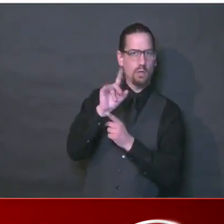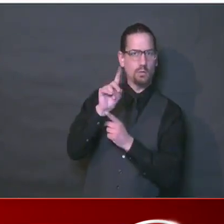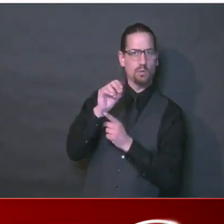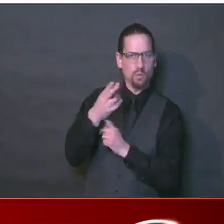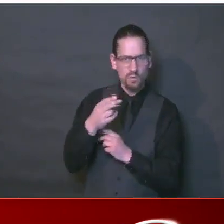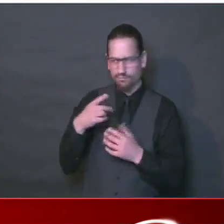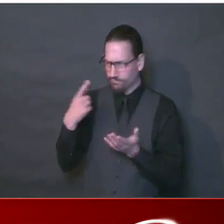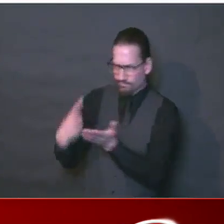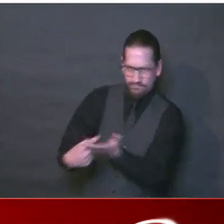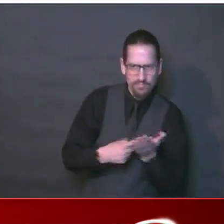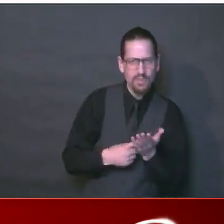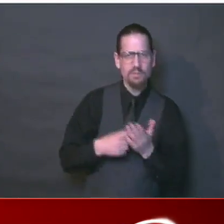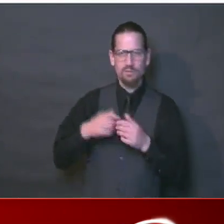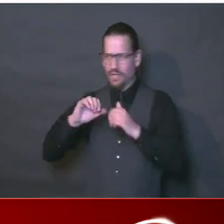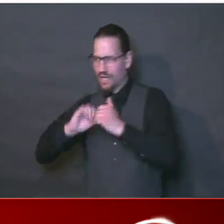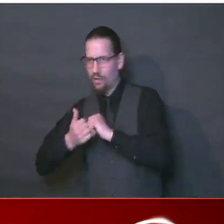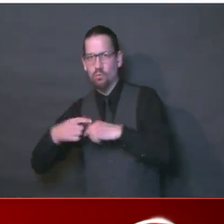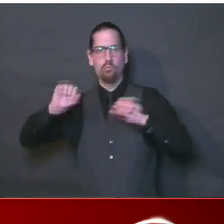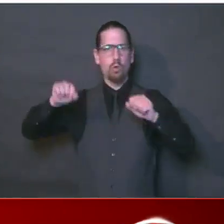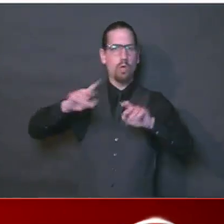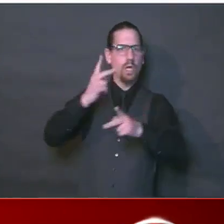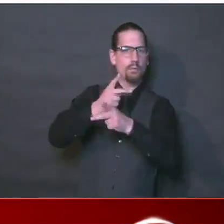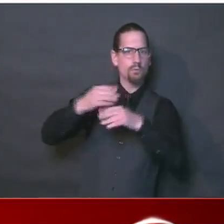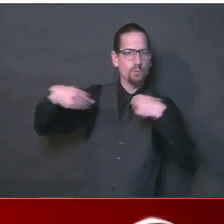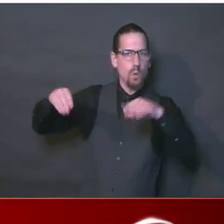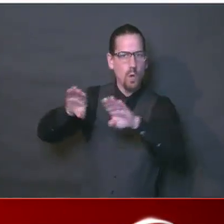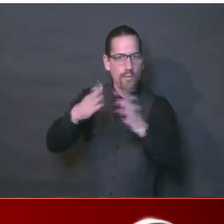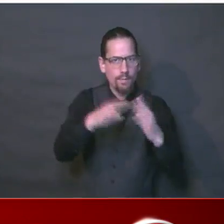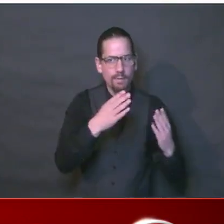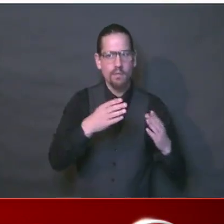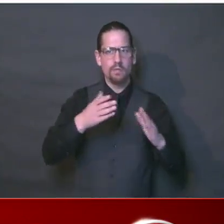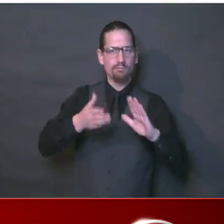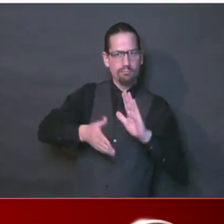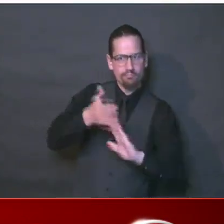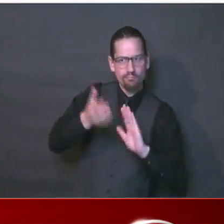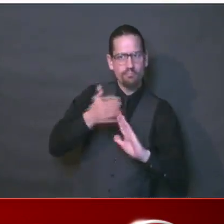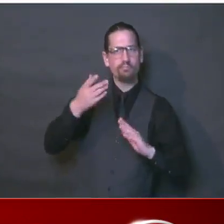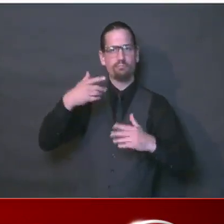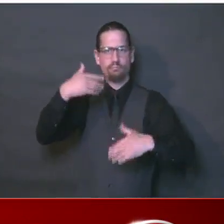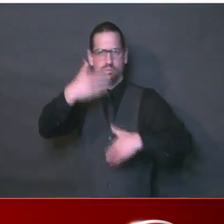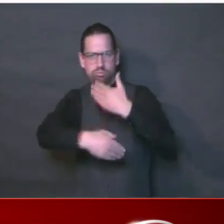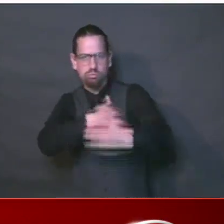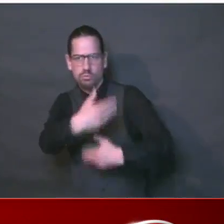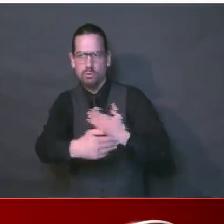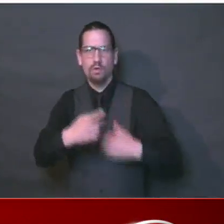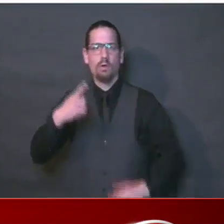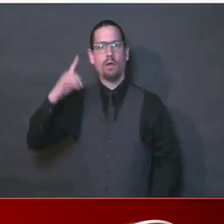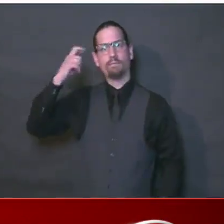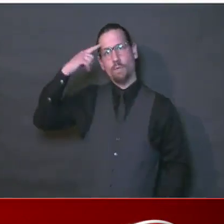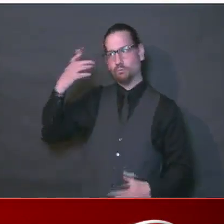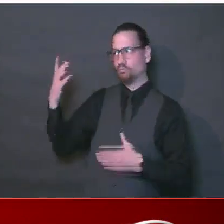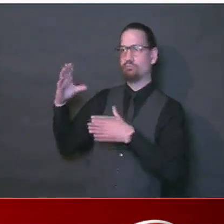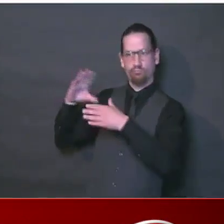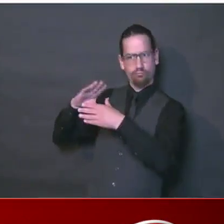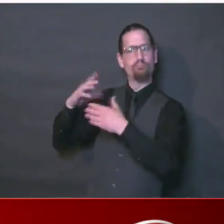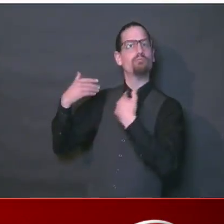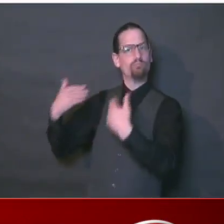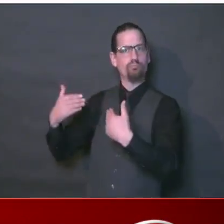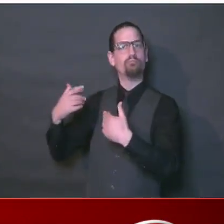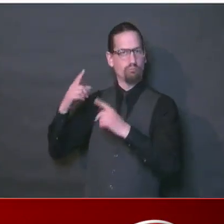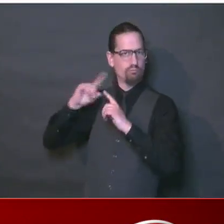on behalf of the governor, is a very thoughtful, measured, public health focused approach for